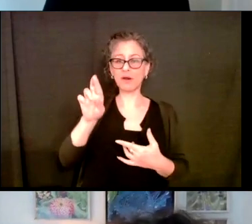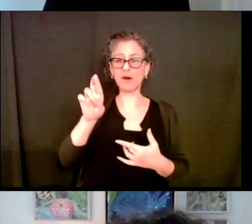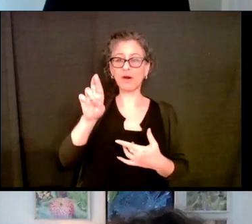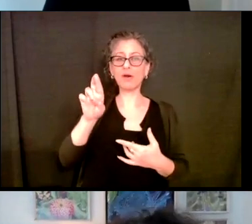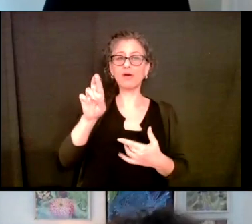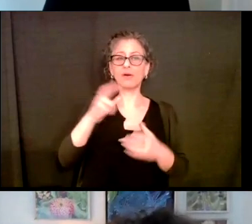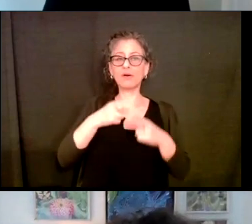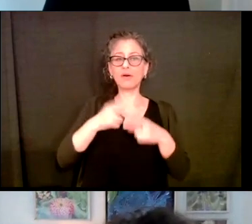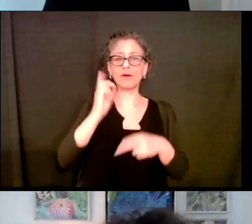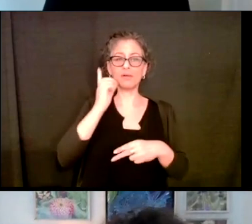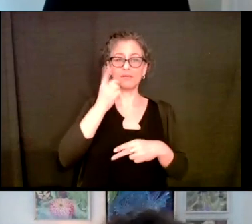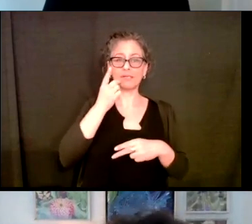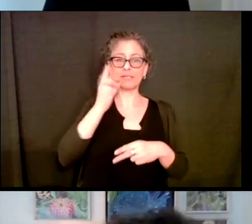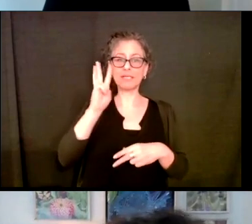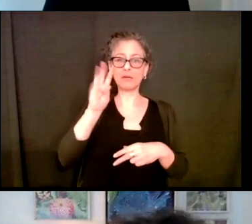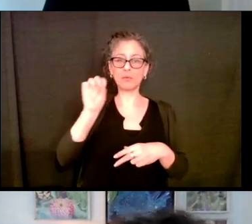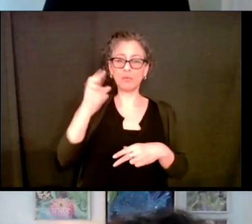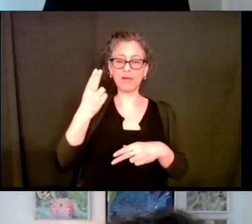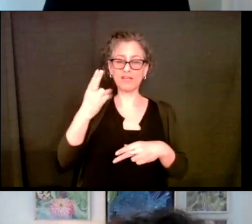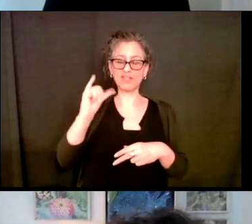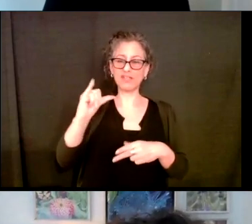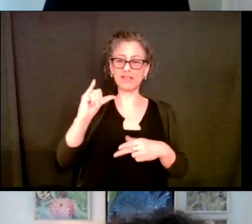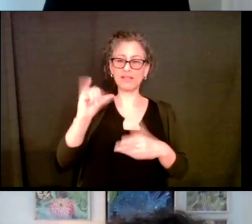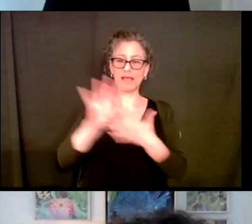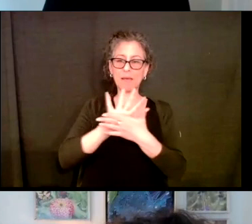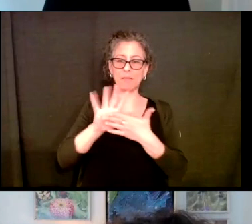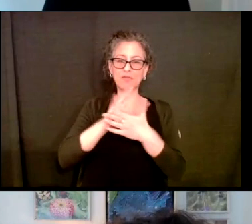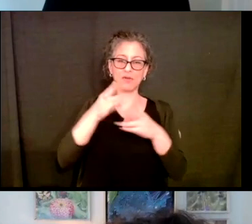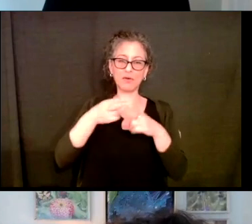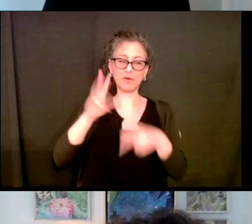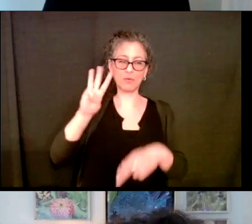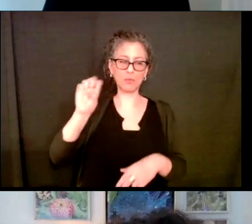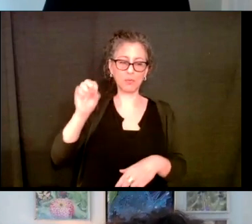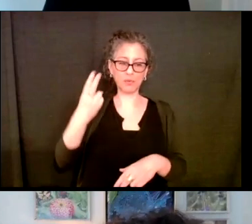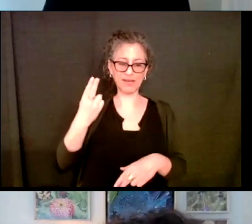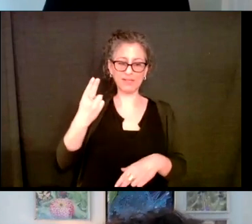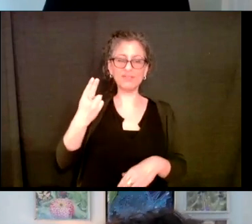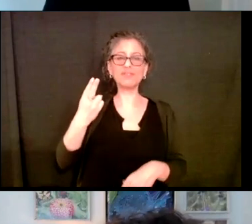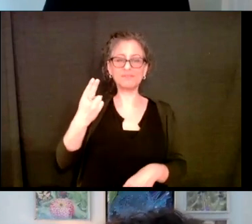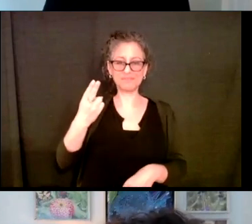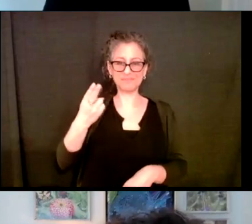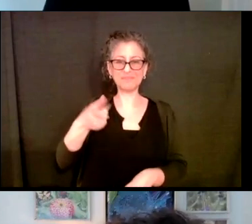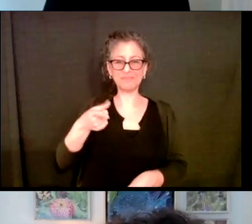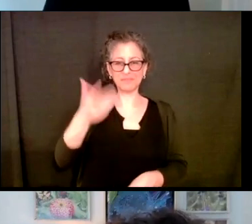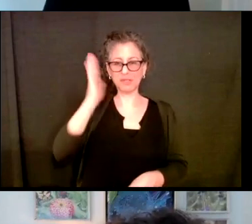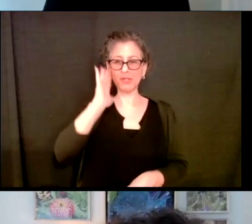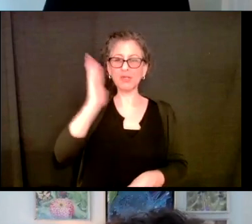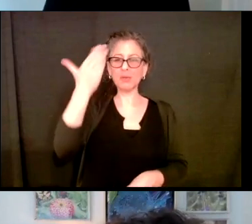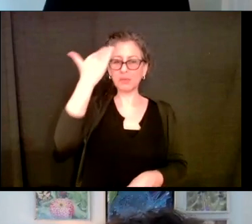called Disney's Wish, the film Wish. If you've seen it, you'll